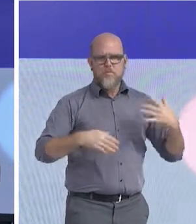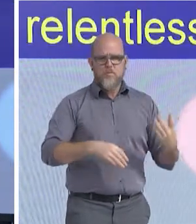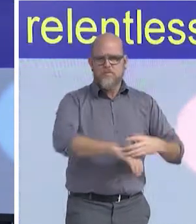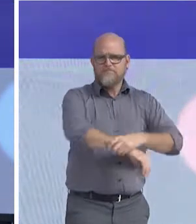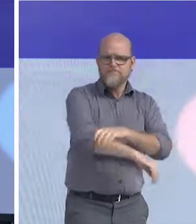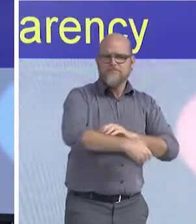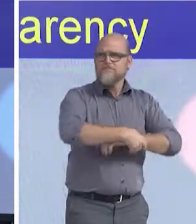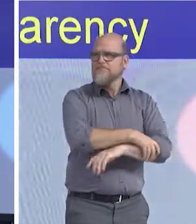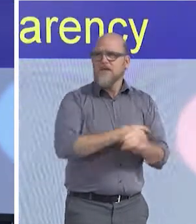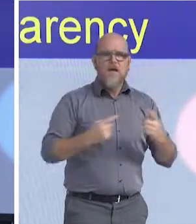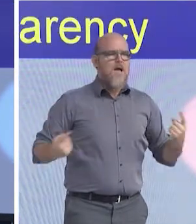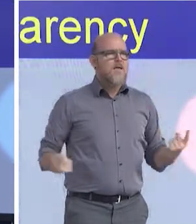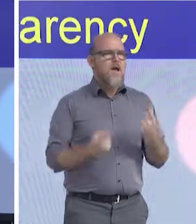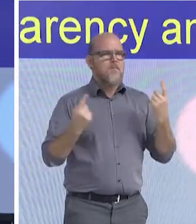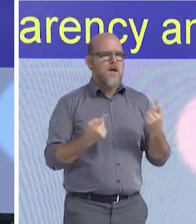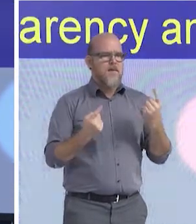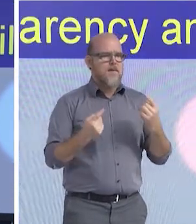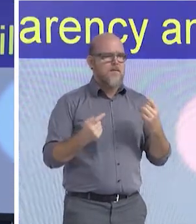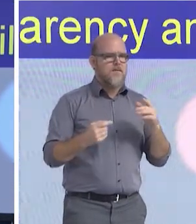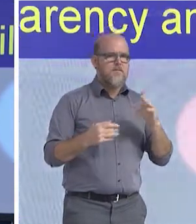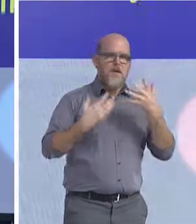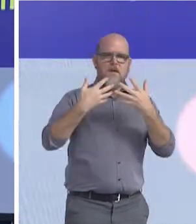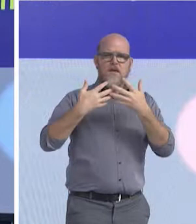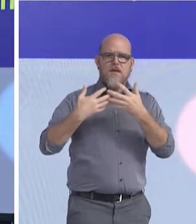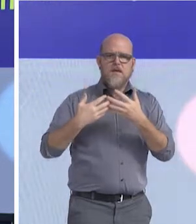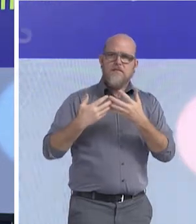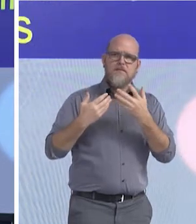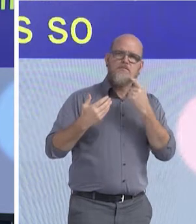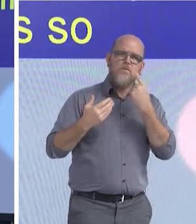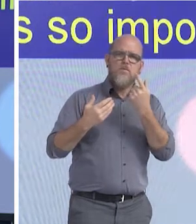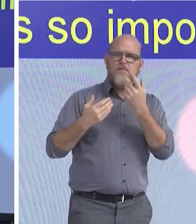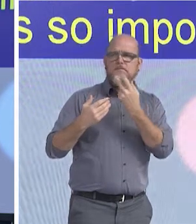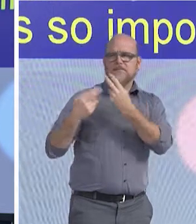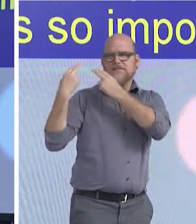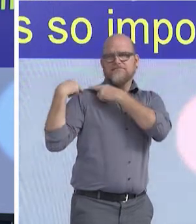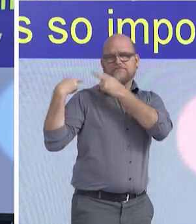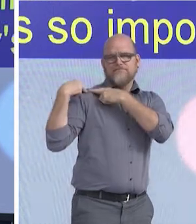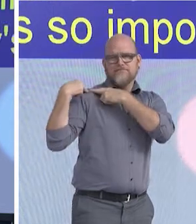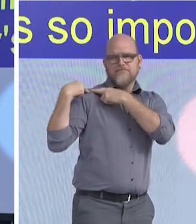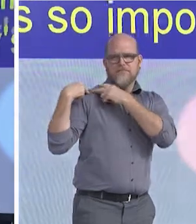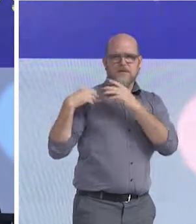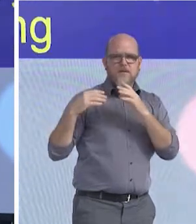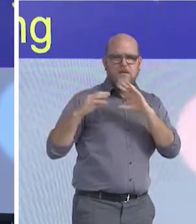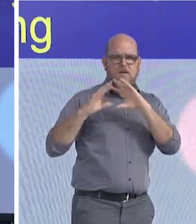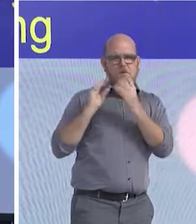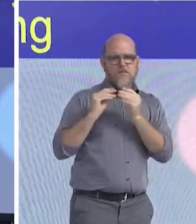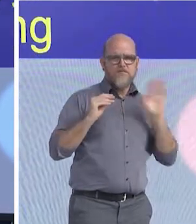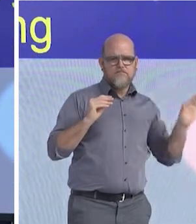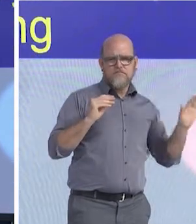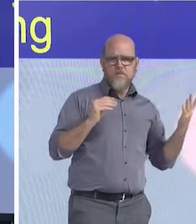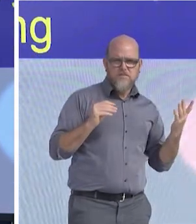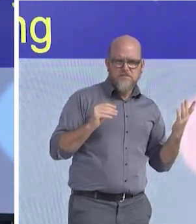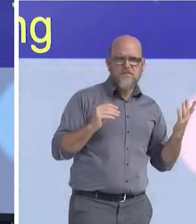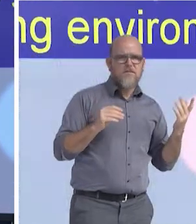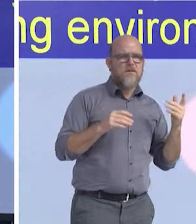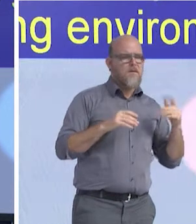and accountability. Why is this so important in today's challenging environment? Well, I'm